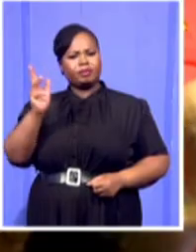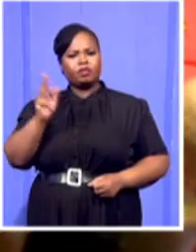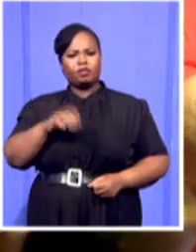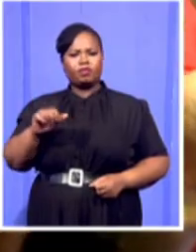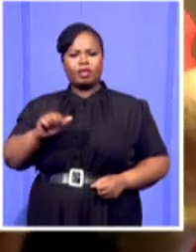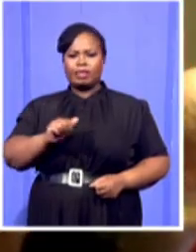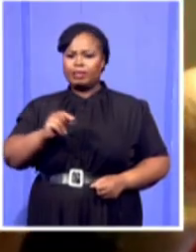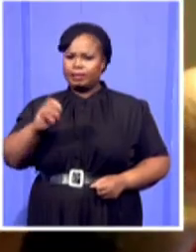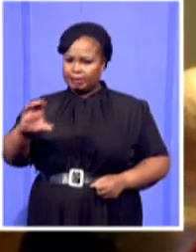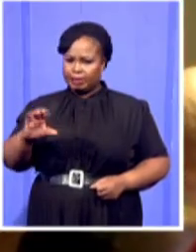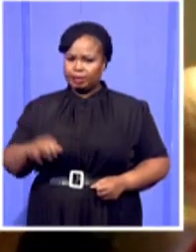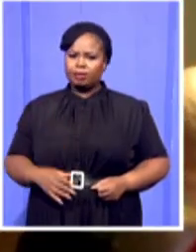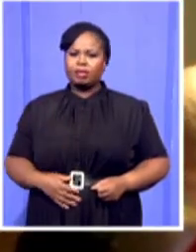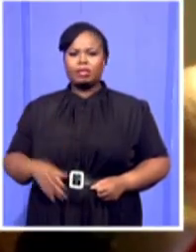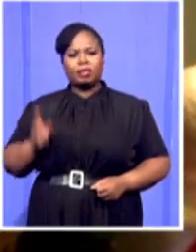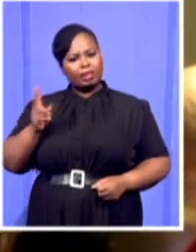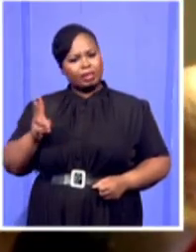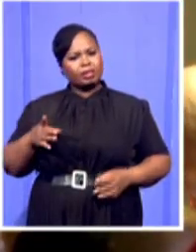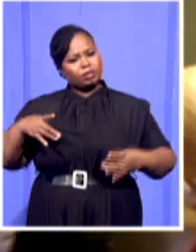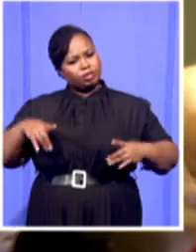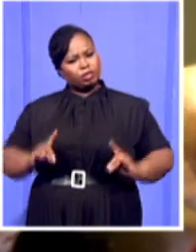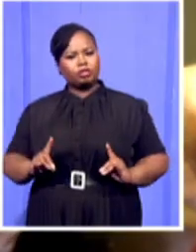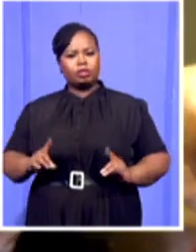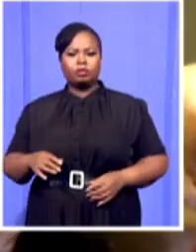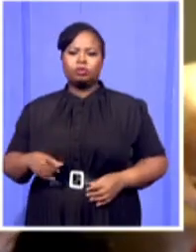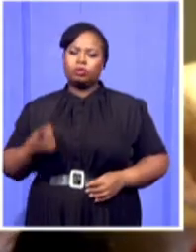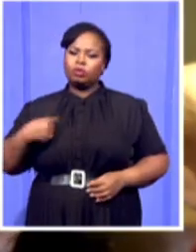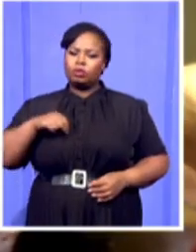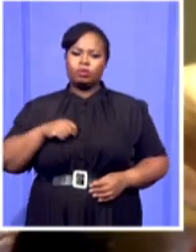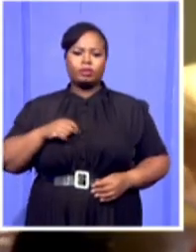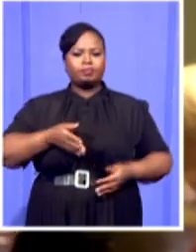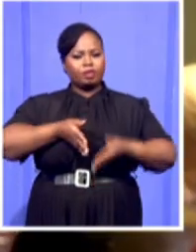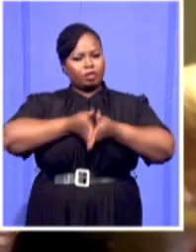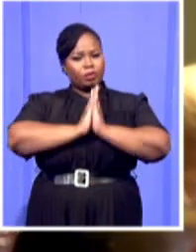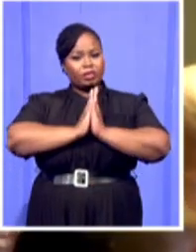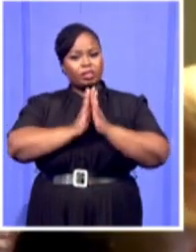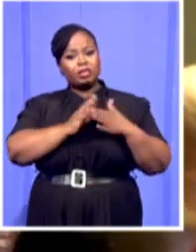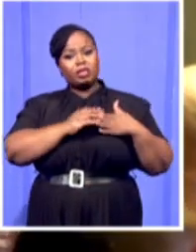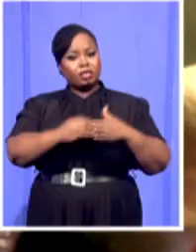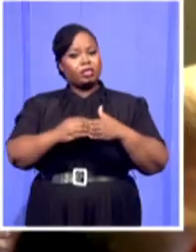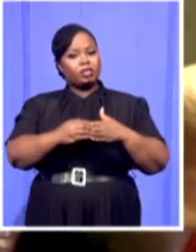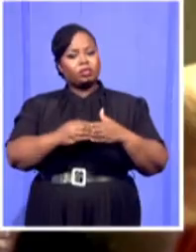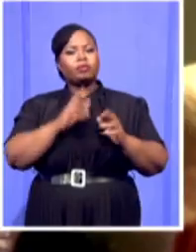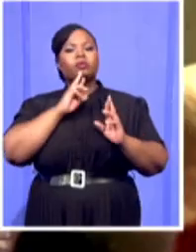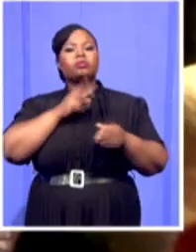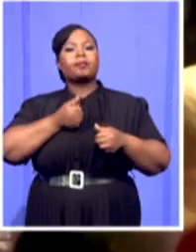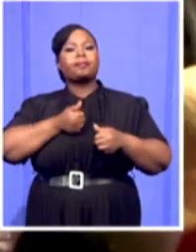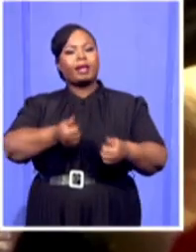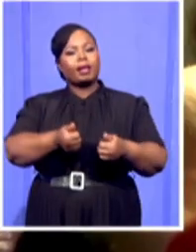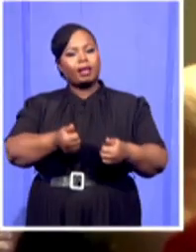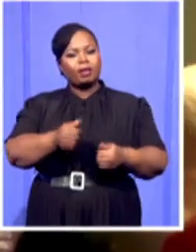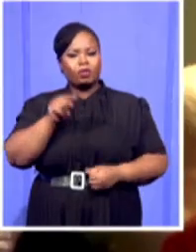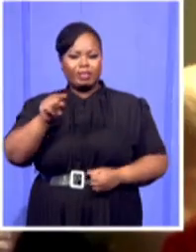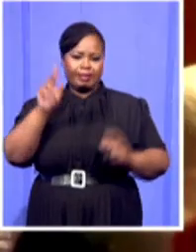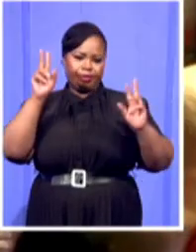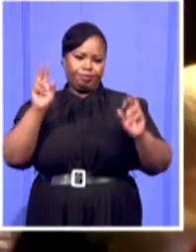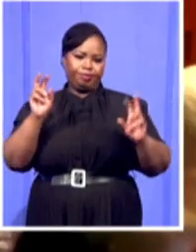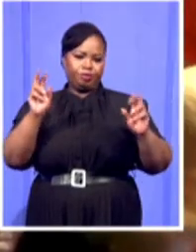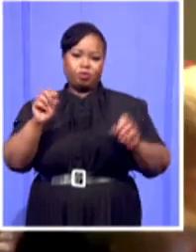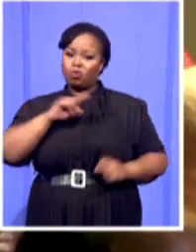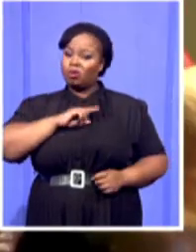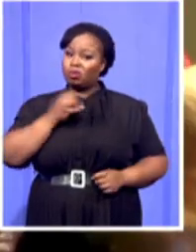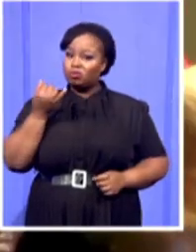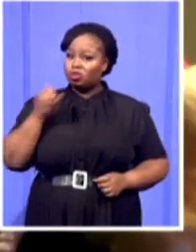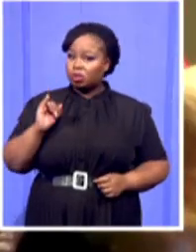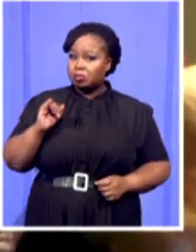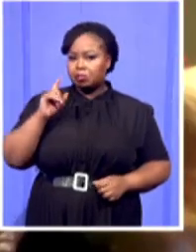African National Congress. Therefore, Chair, we are requesting the leadership to report back on that item because we still